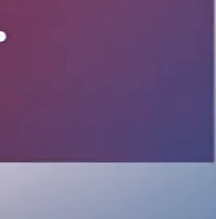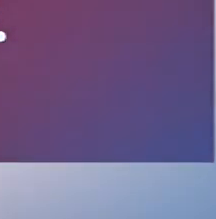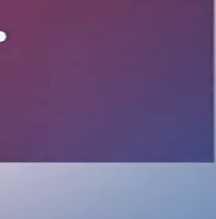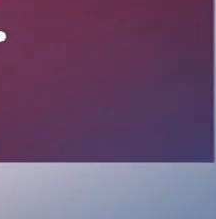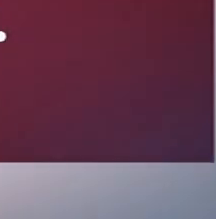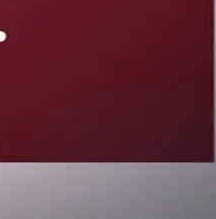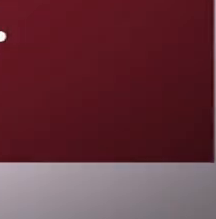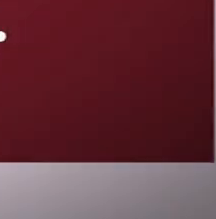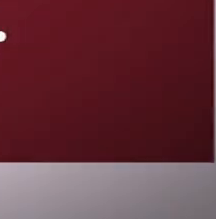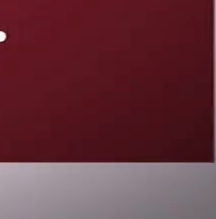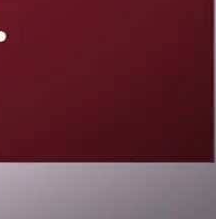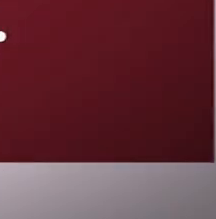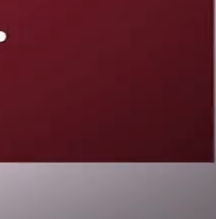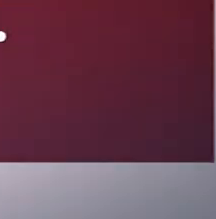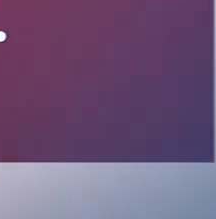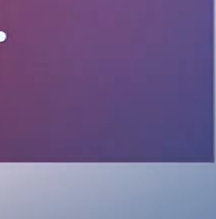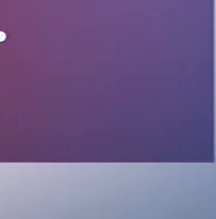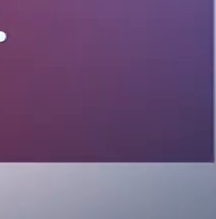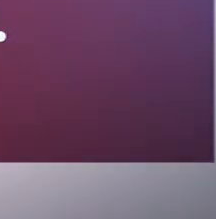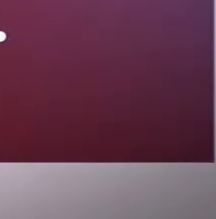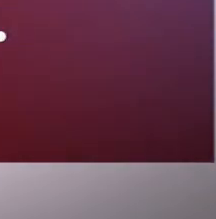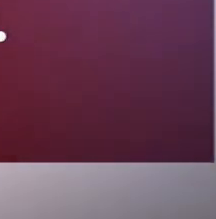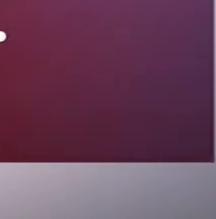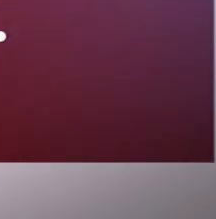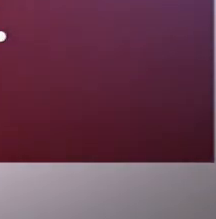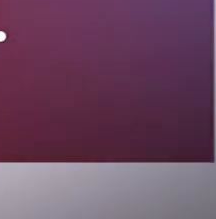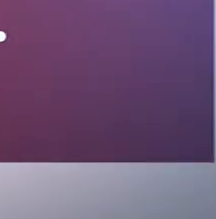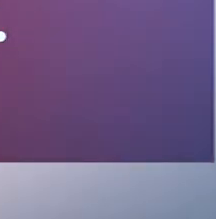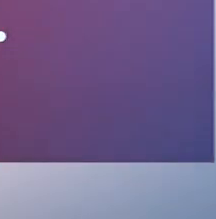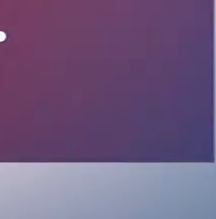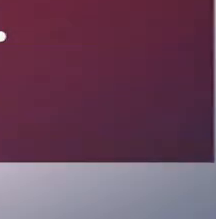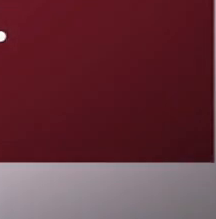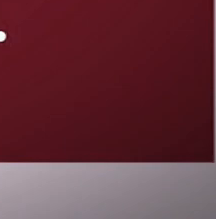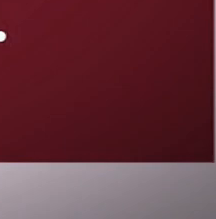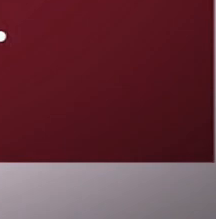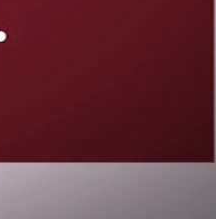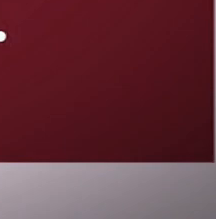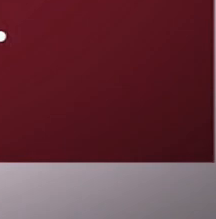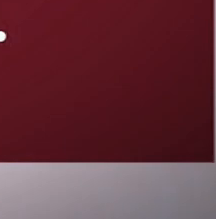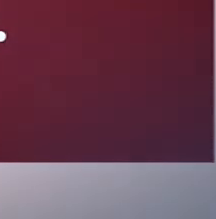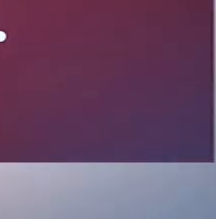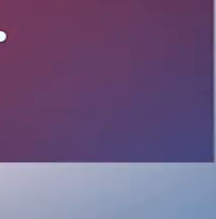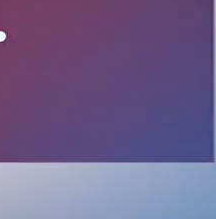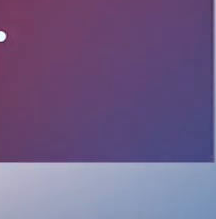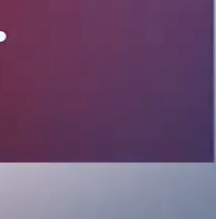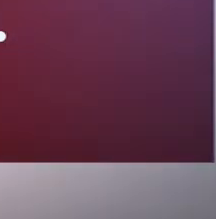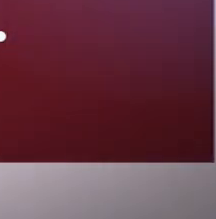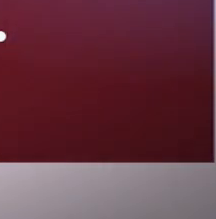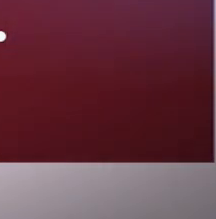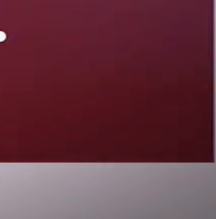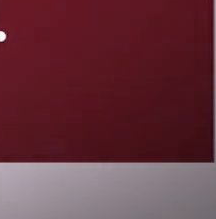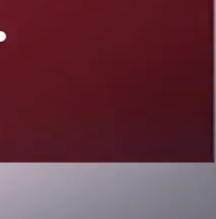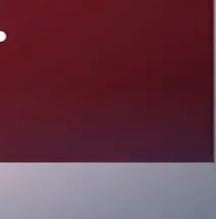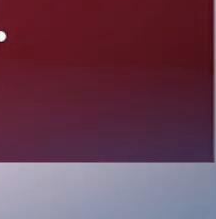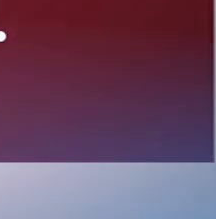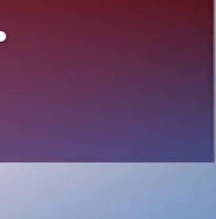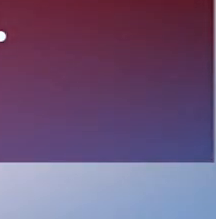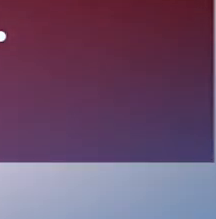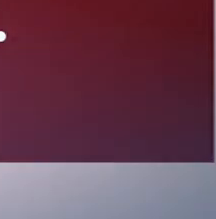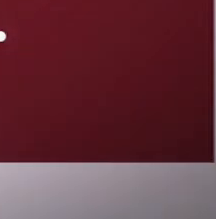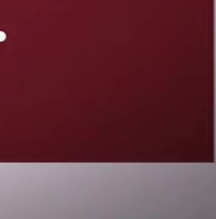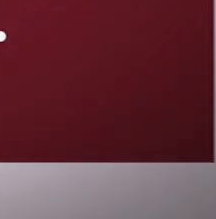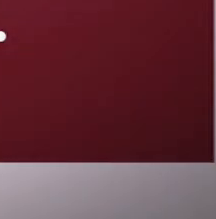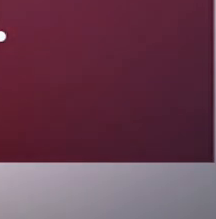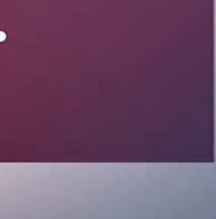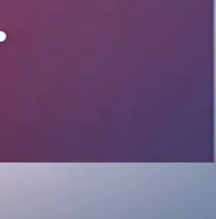as rescuers, as saviors. And to one want jiwon our frewon a jifo se say no, wobeku we are